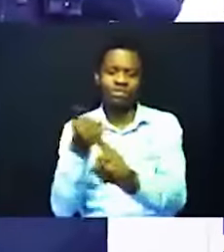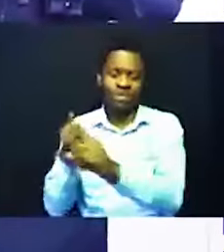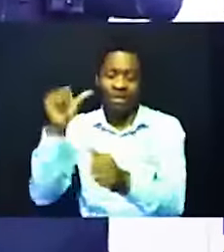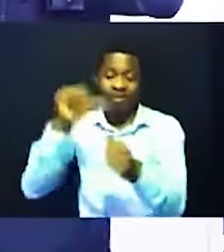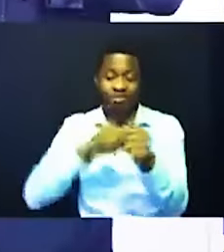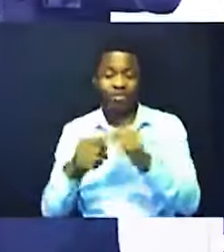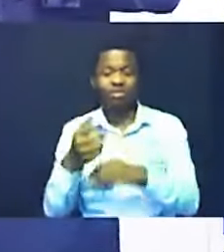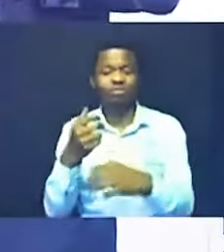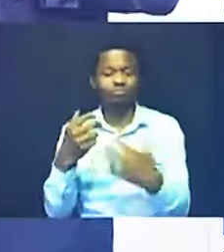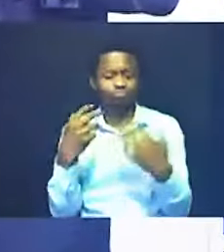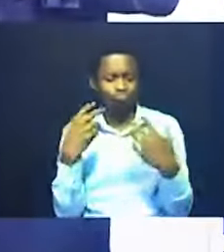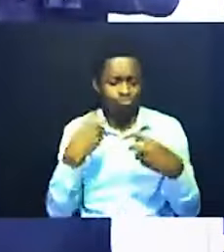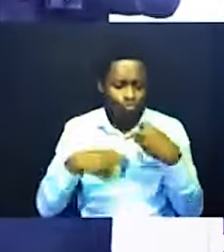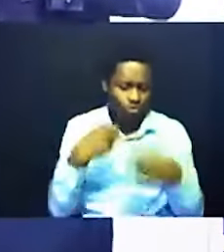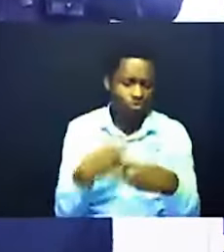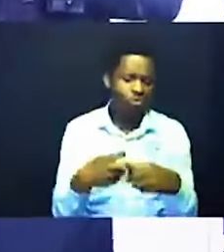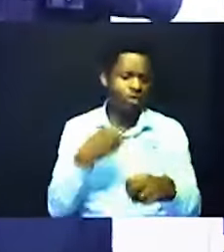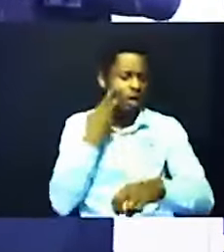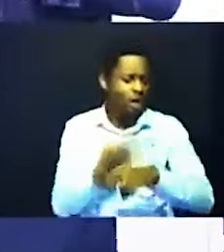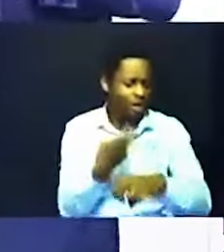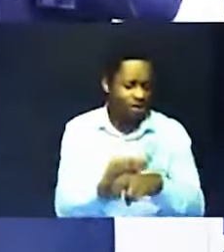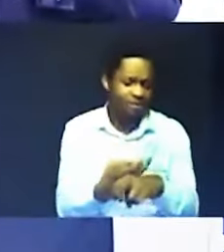hardships and